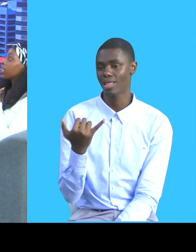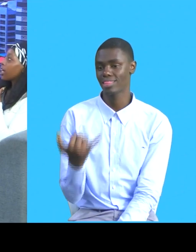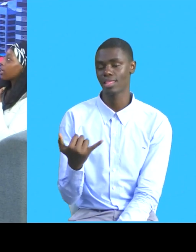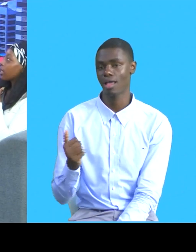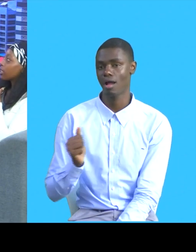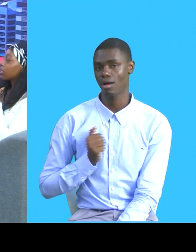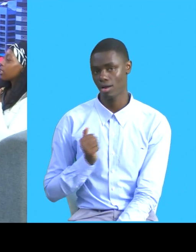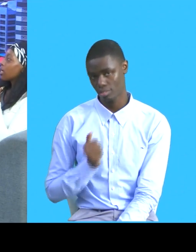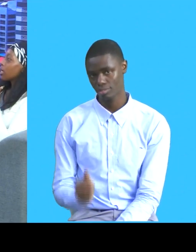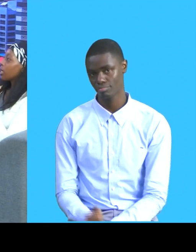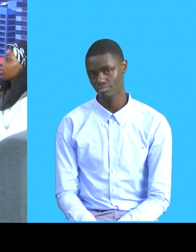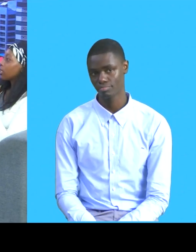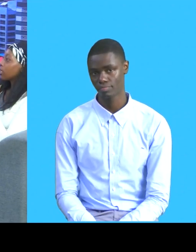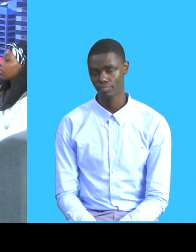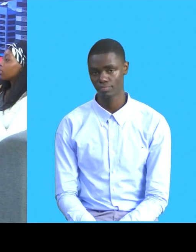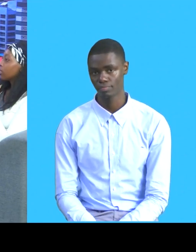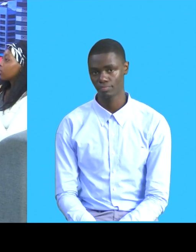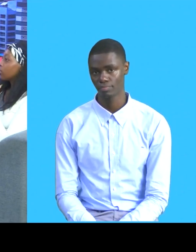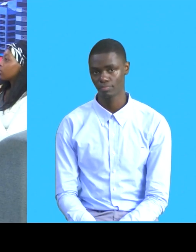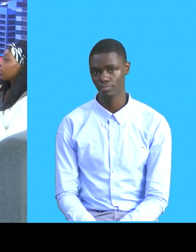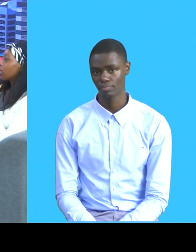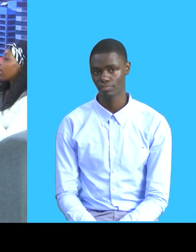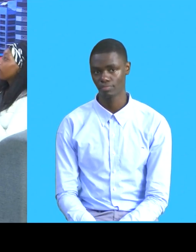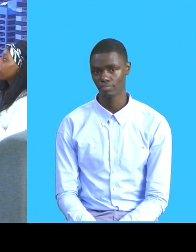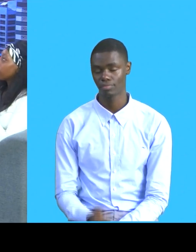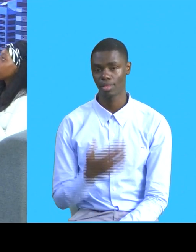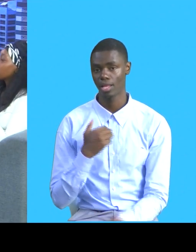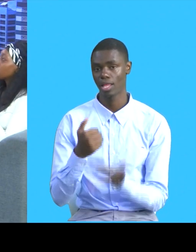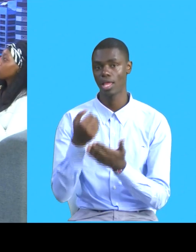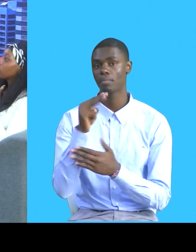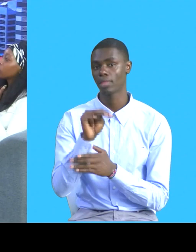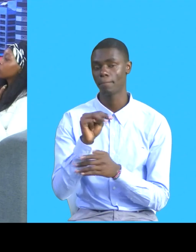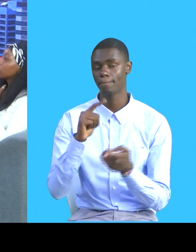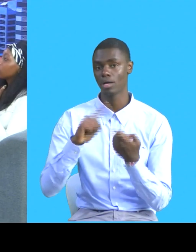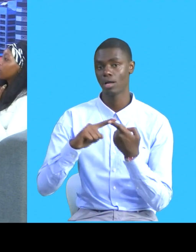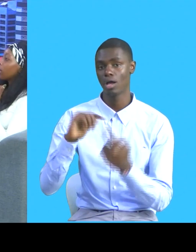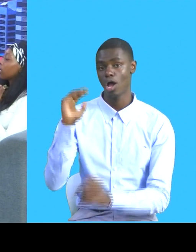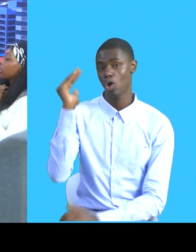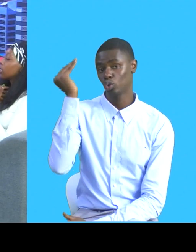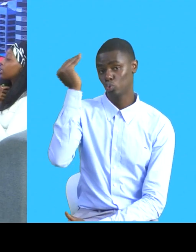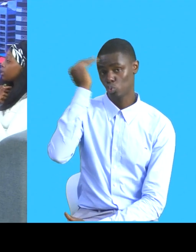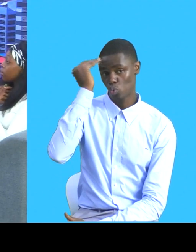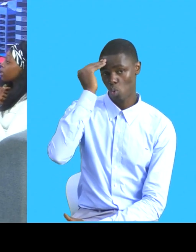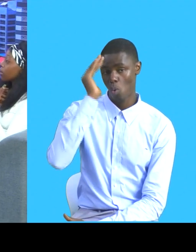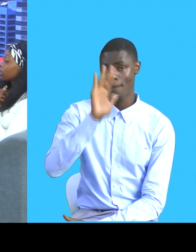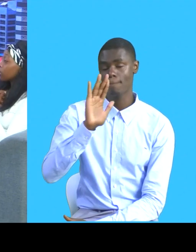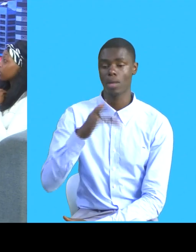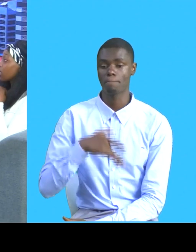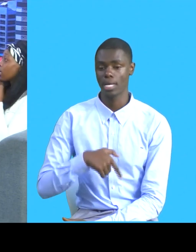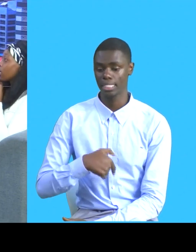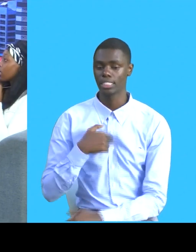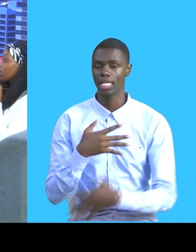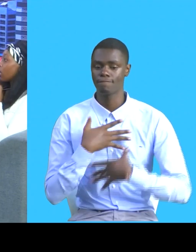very young girls, and help them get to know their esteem and